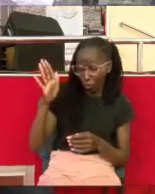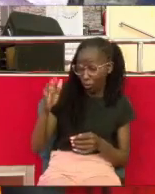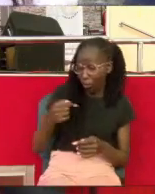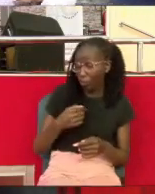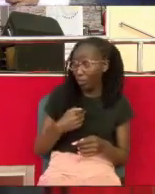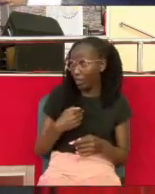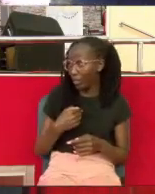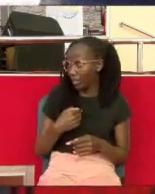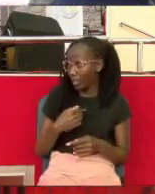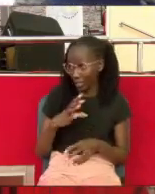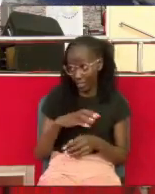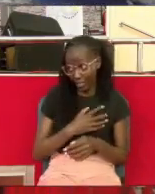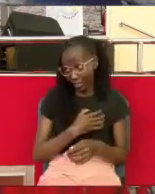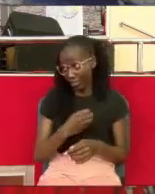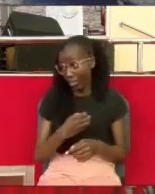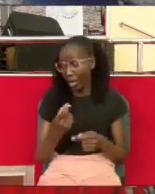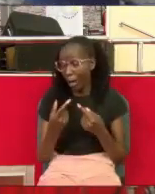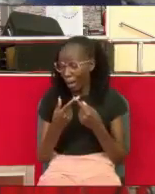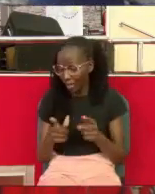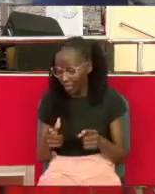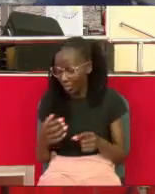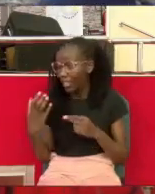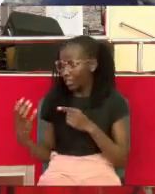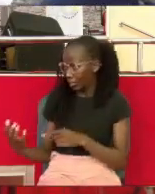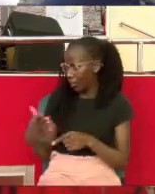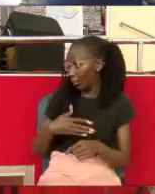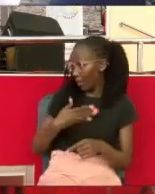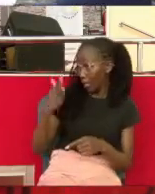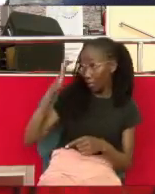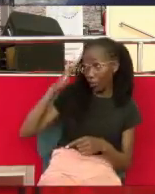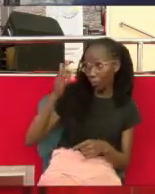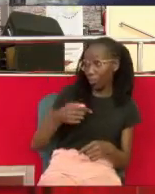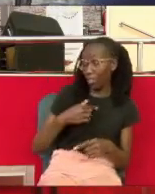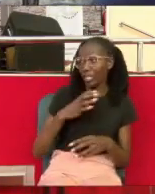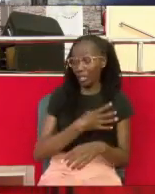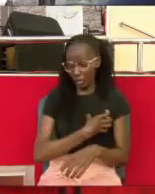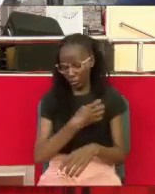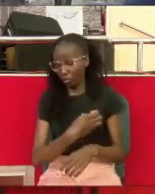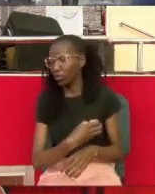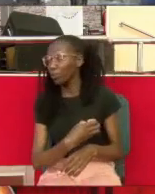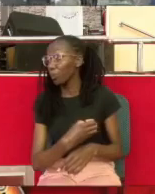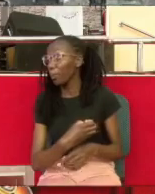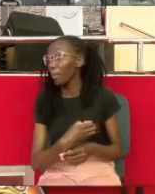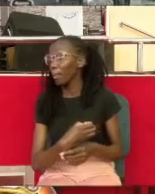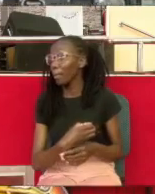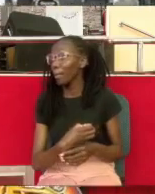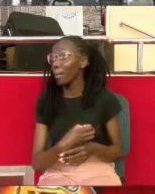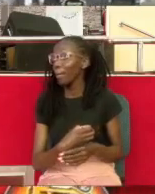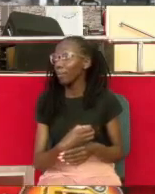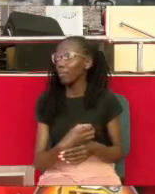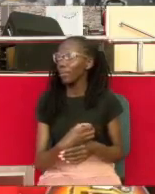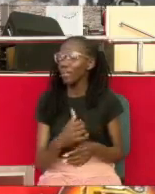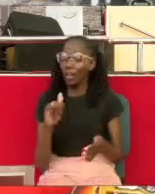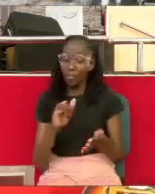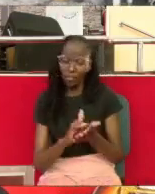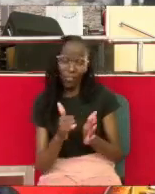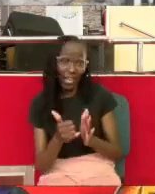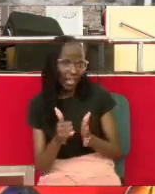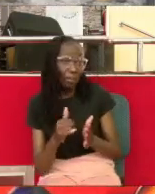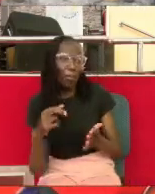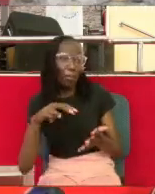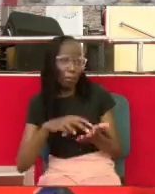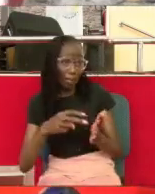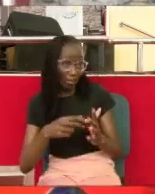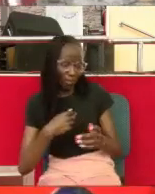him, he classified me in the class of those wealthy parents. And that made me to think of